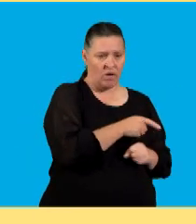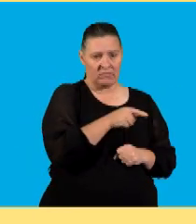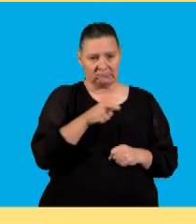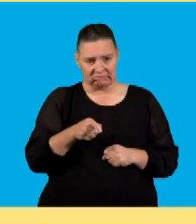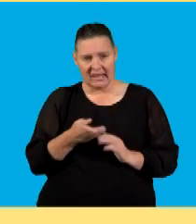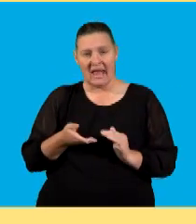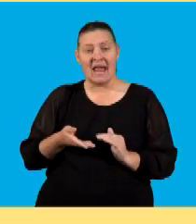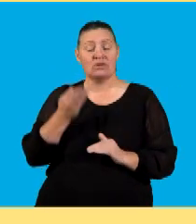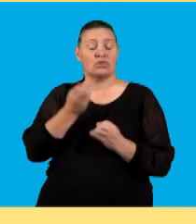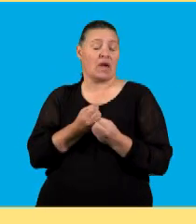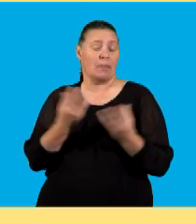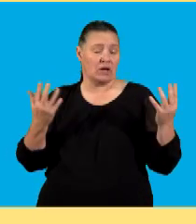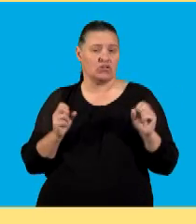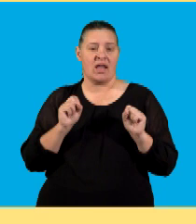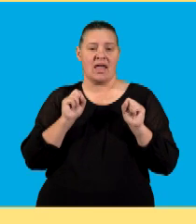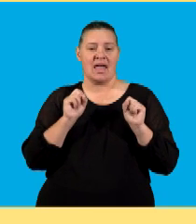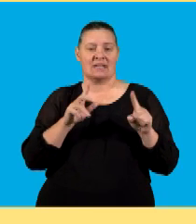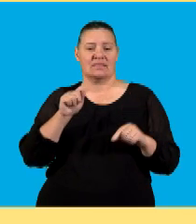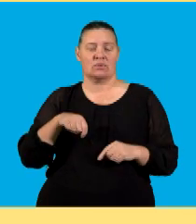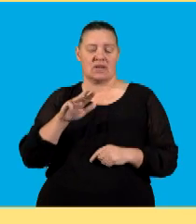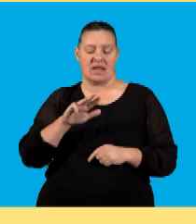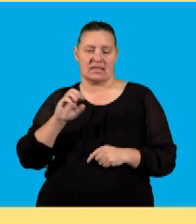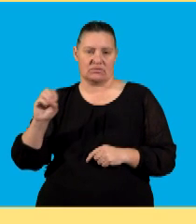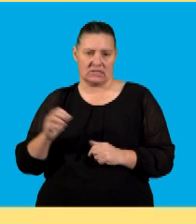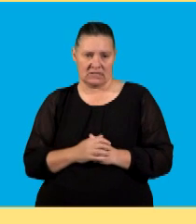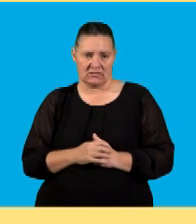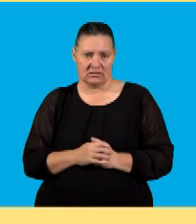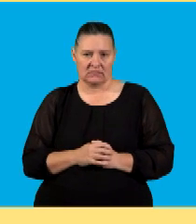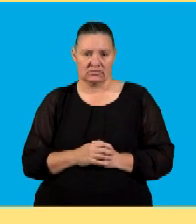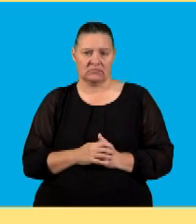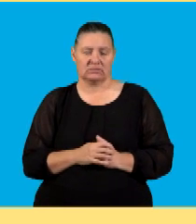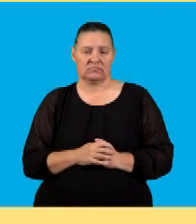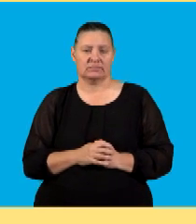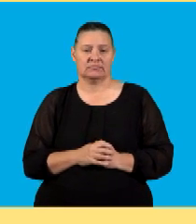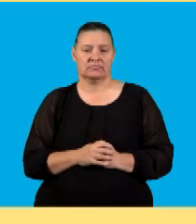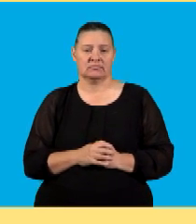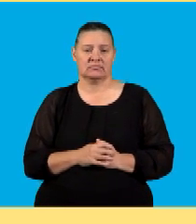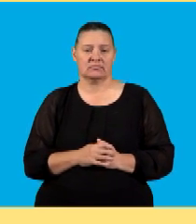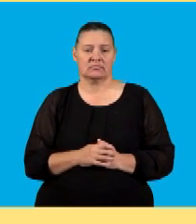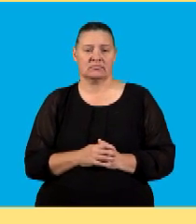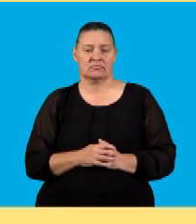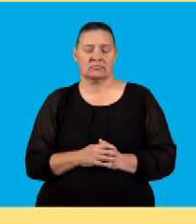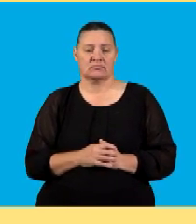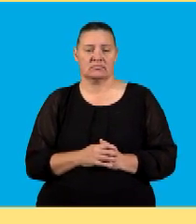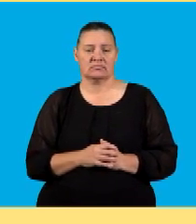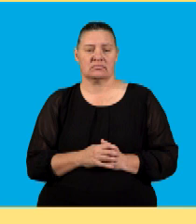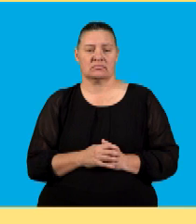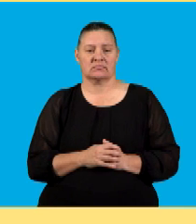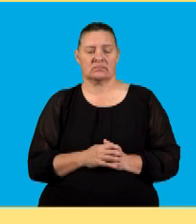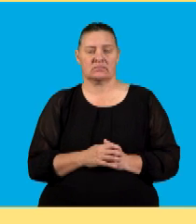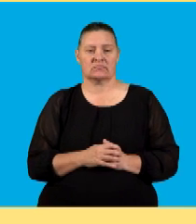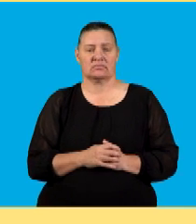of employment. We want to know her monthly increase. The monthly increase is